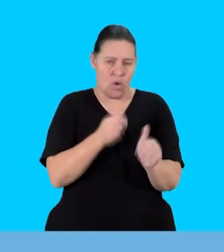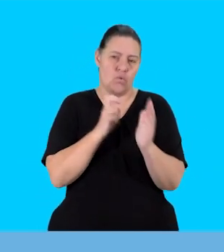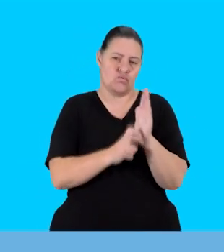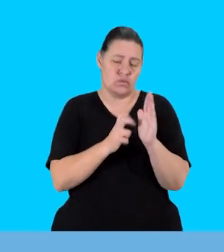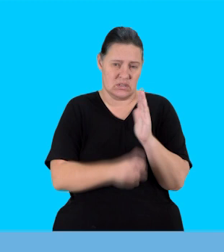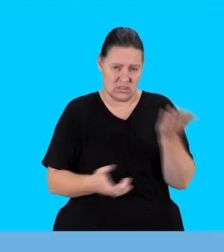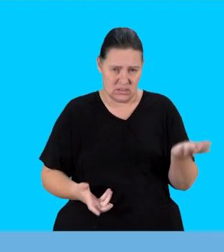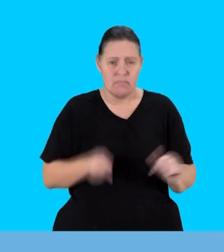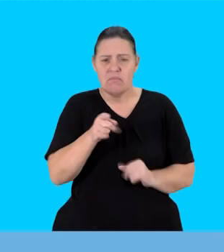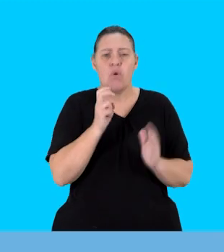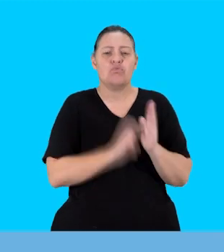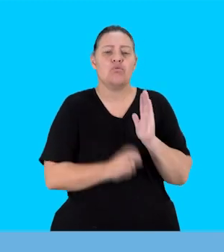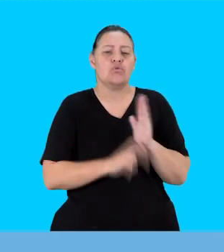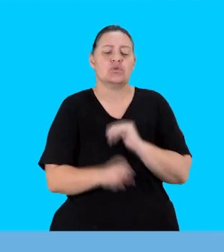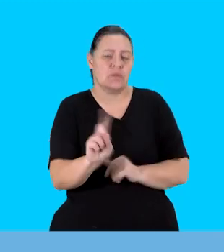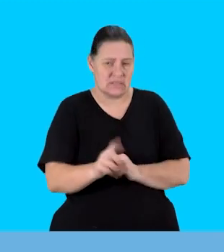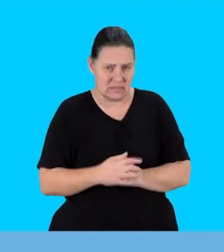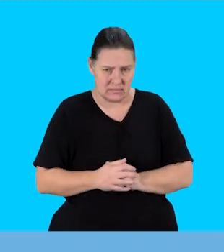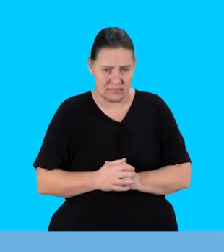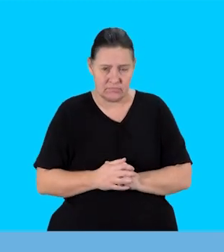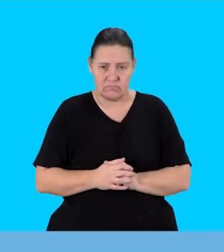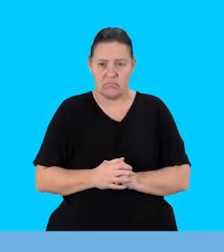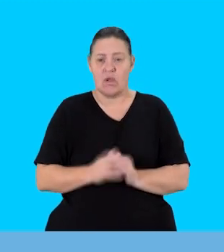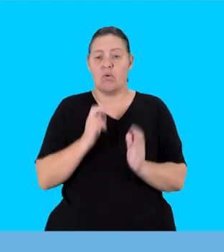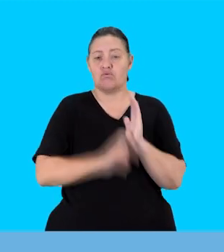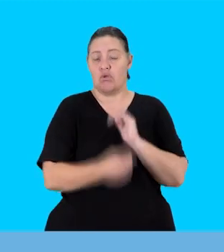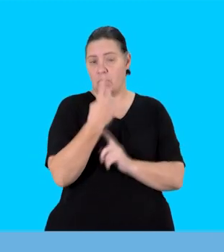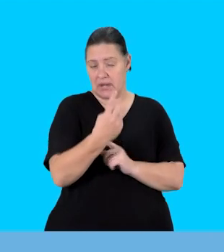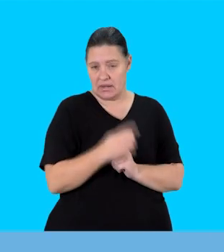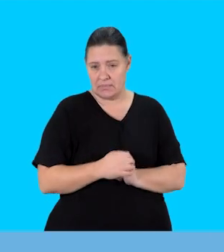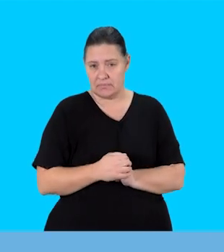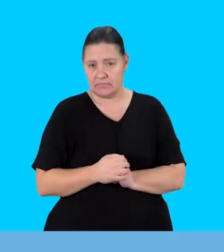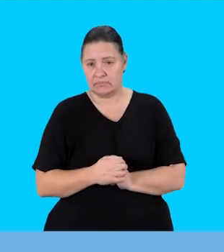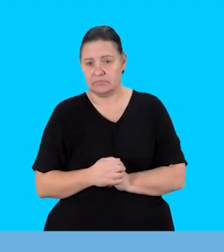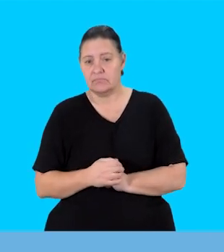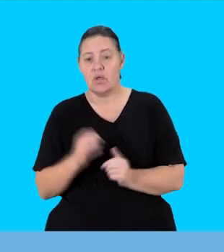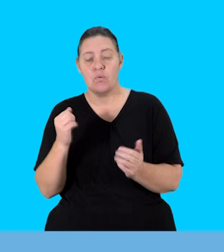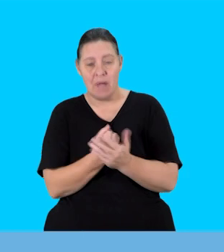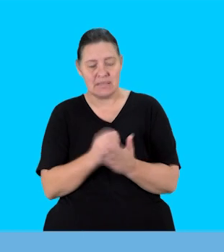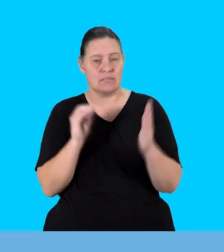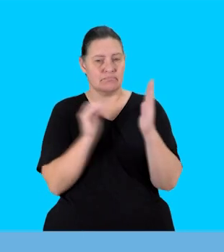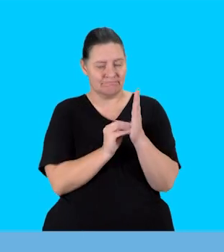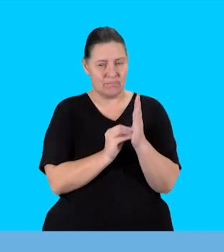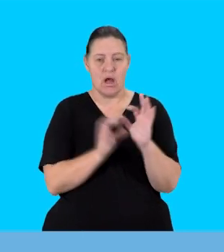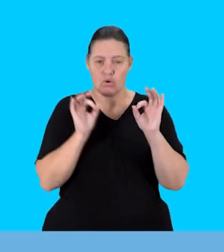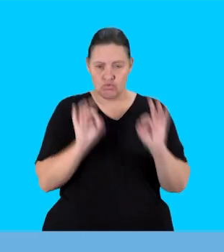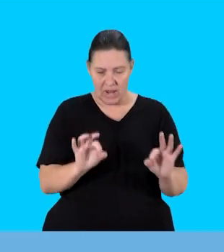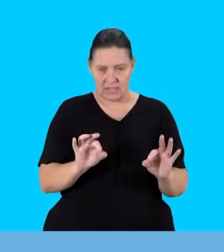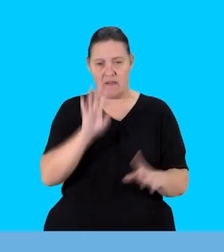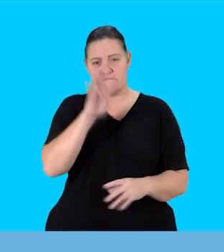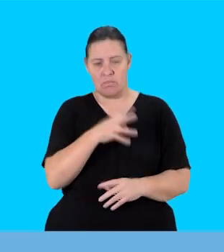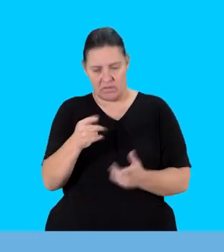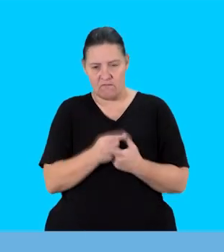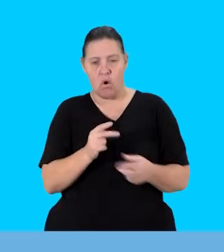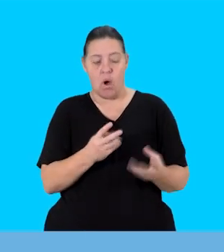rules, as I've said. And what are those rules? Let's start. Rule number 1. So you need to write the correct formula for